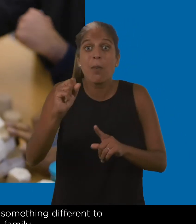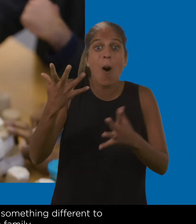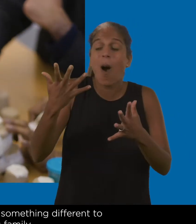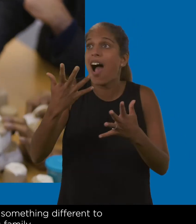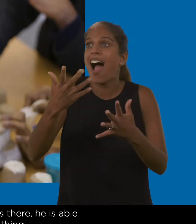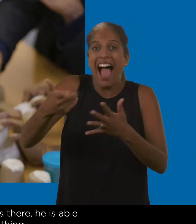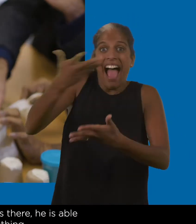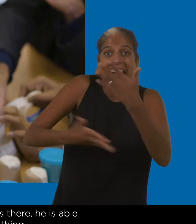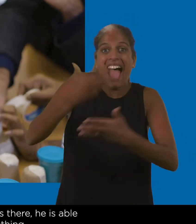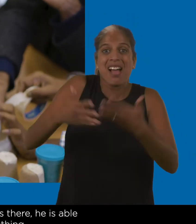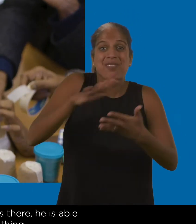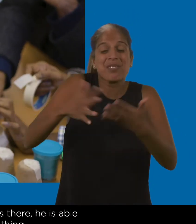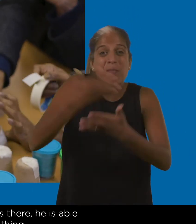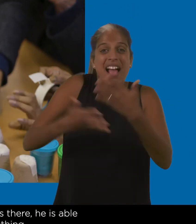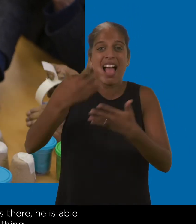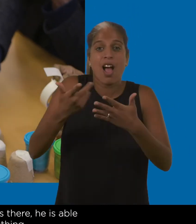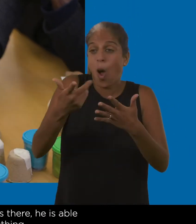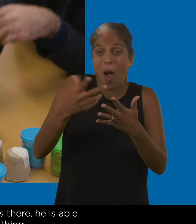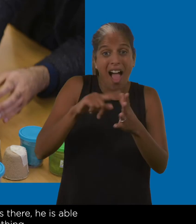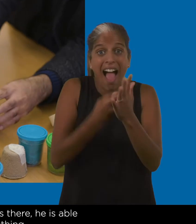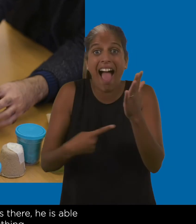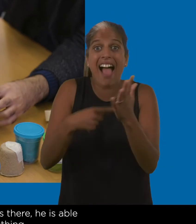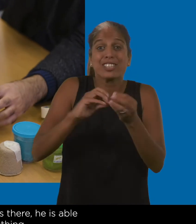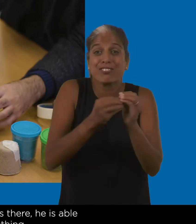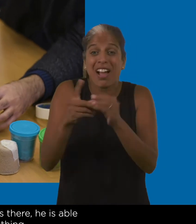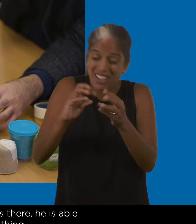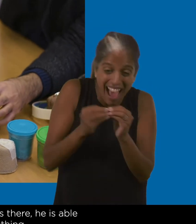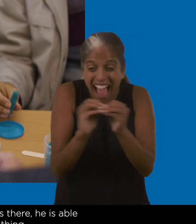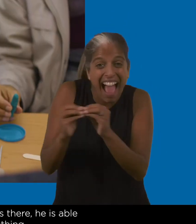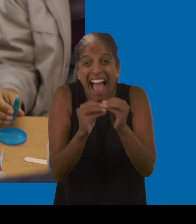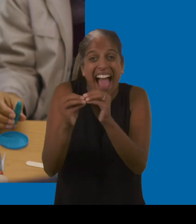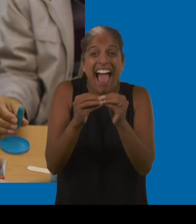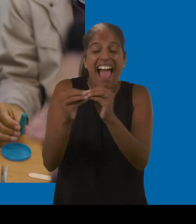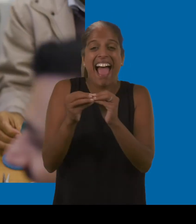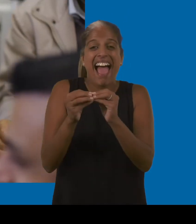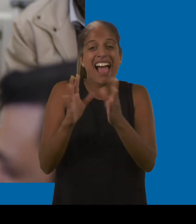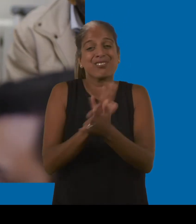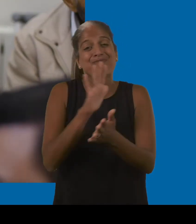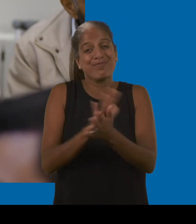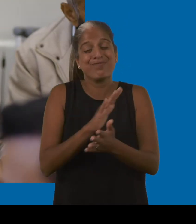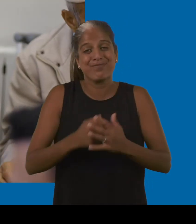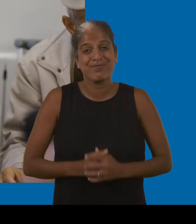his family. If he does any arts and crafts there, he's able to produce something.